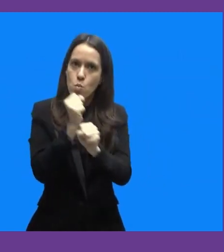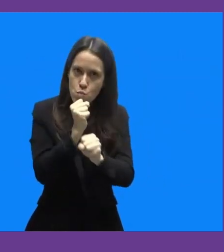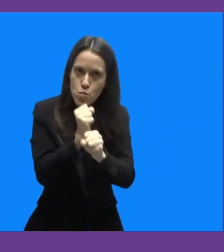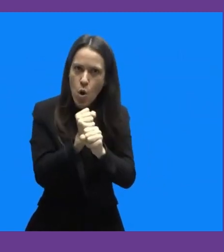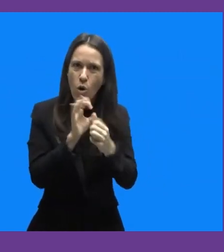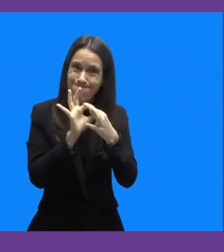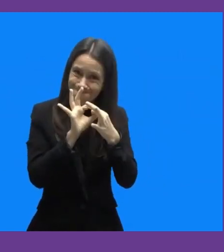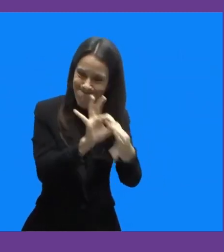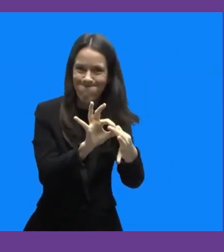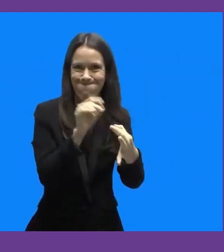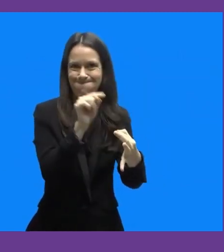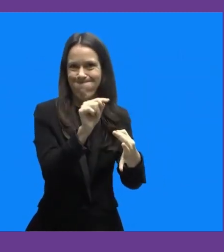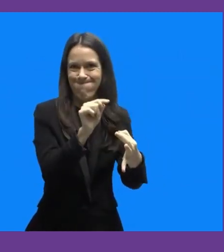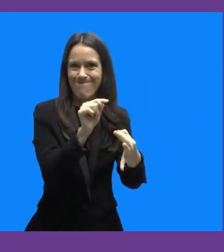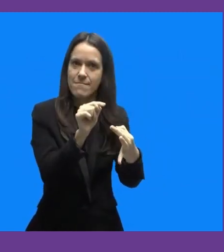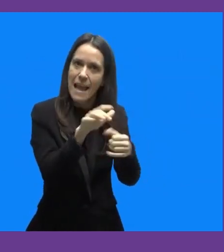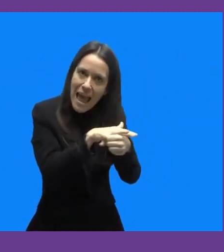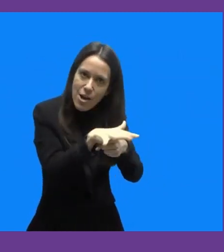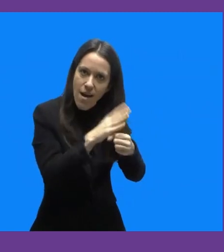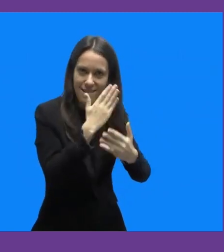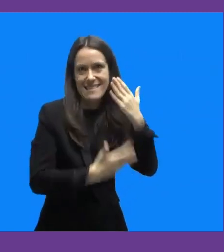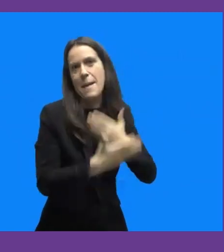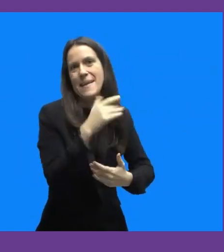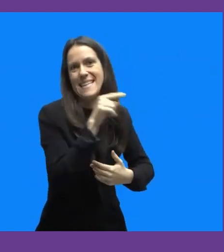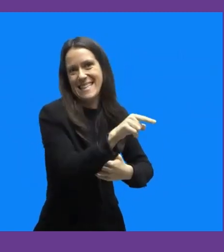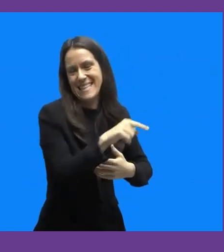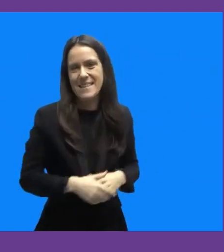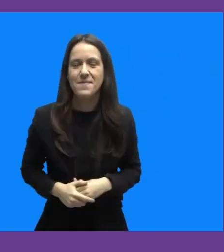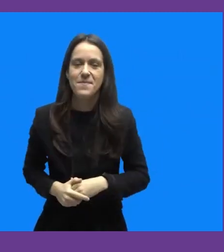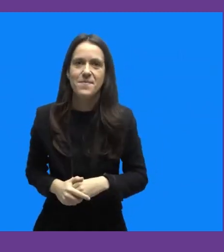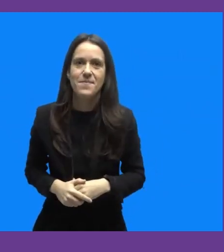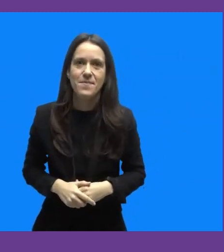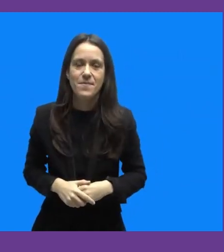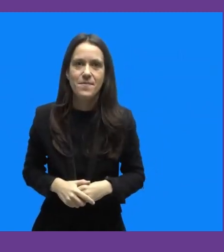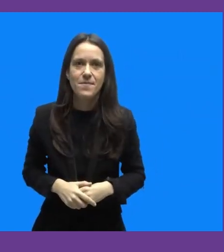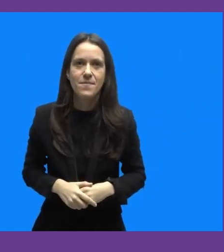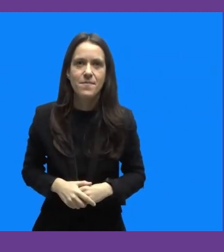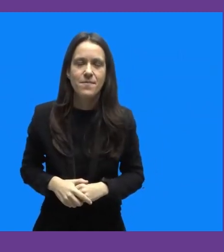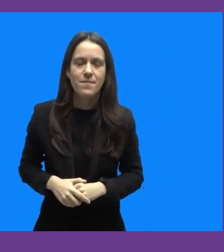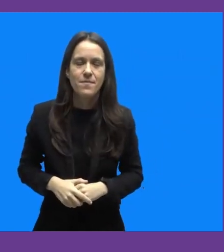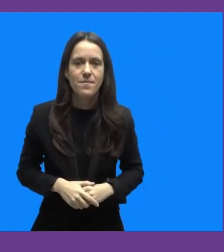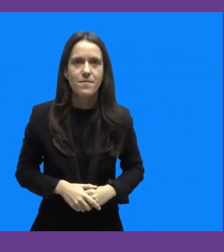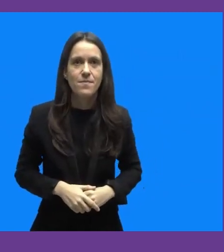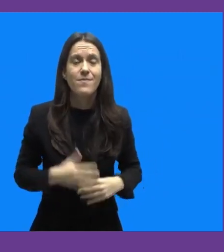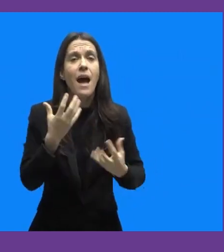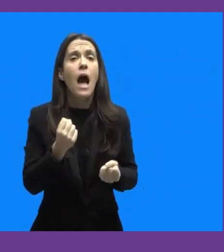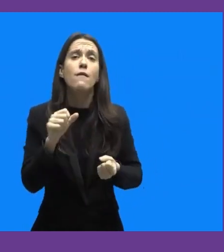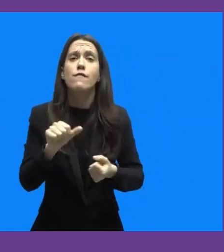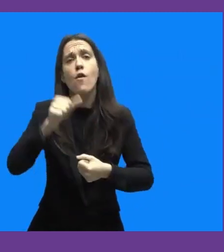in particular, because of course there's a lot of disadvantages on other diversities and